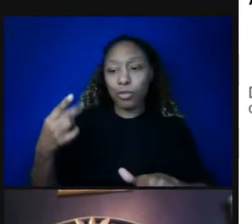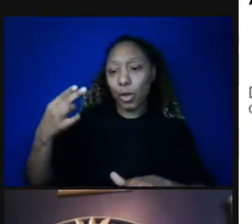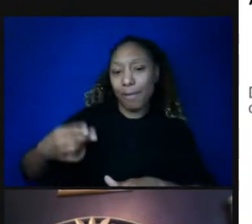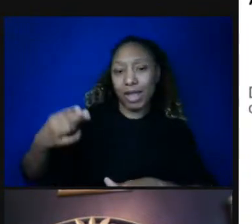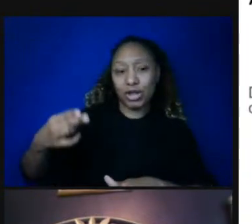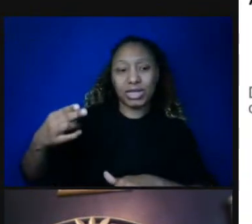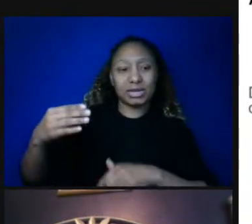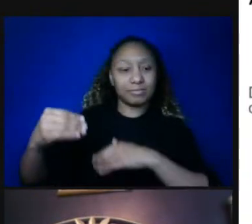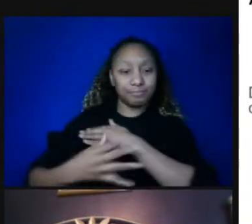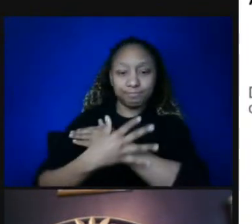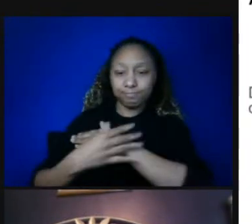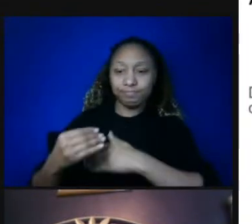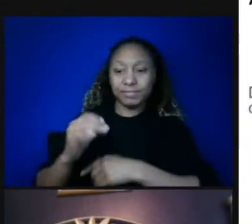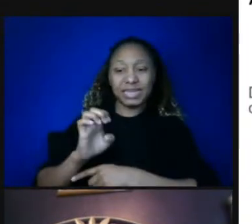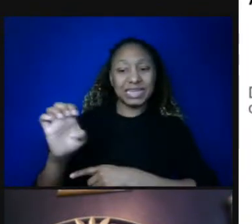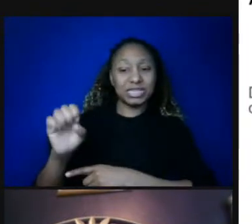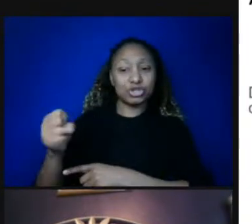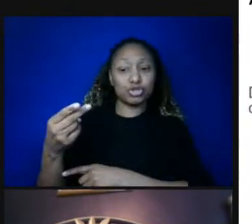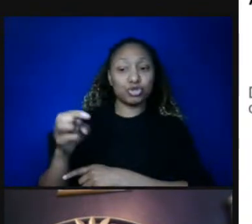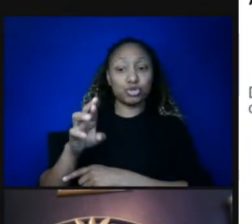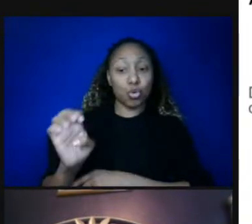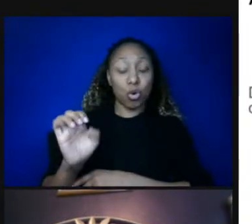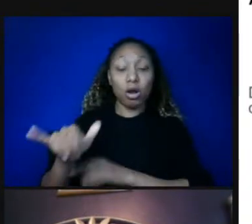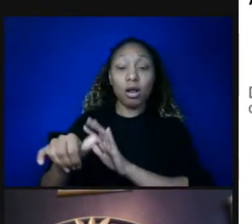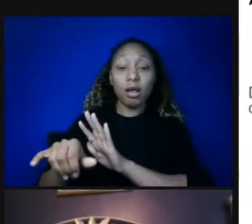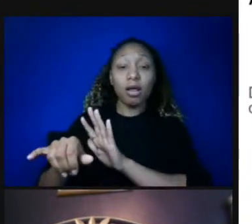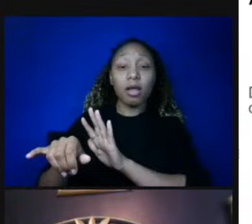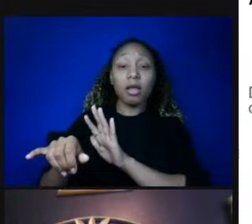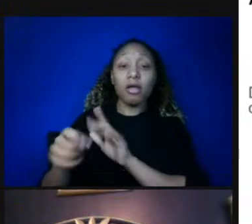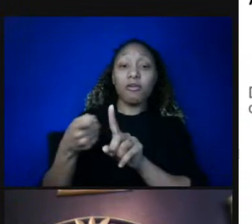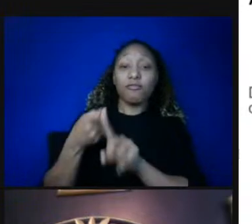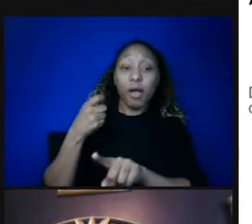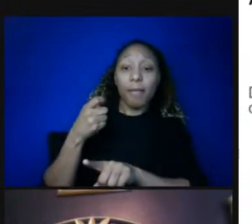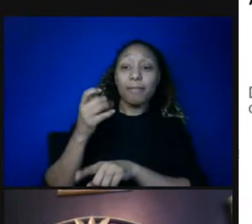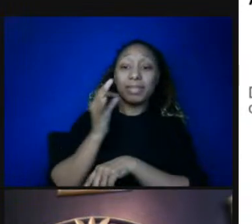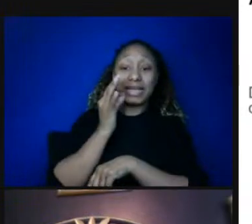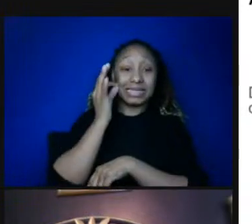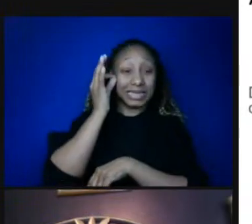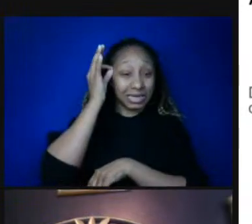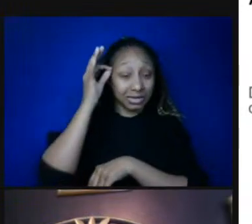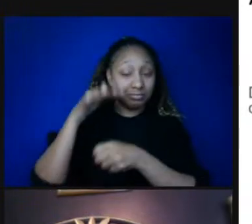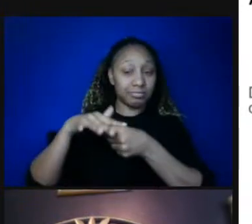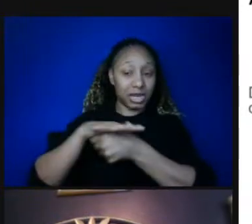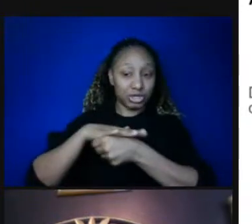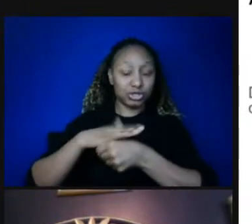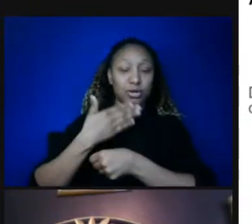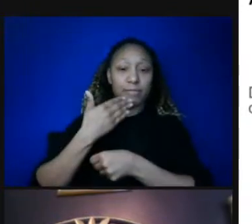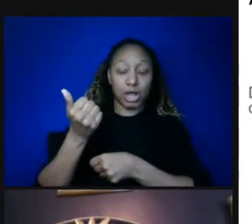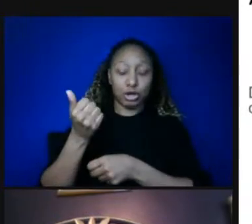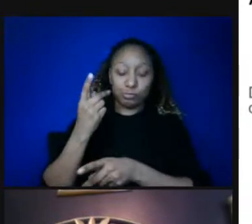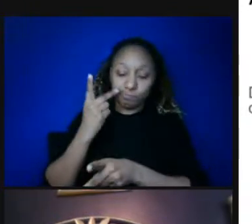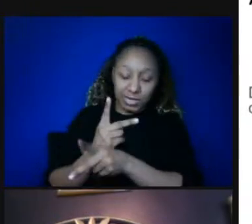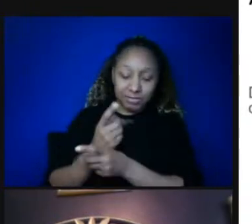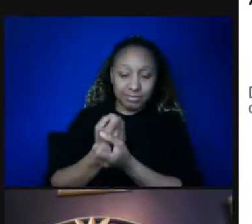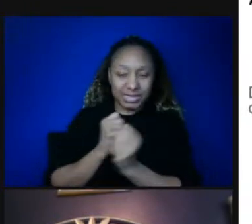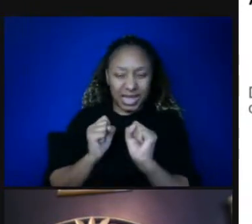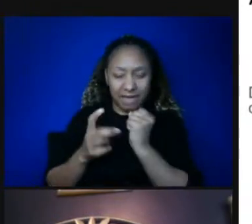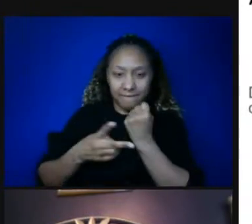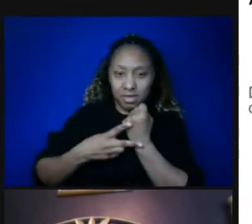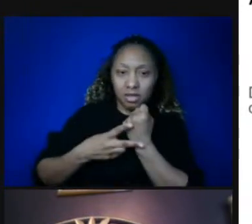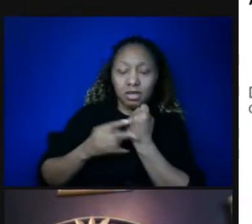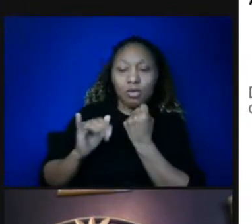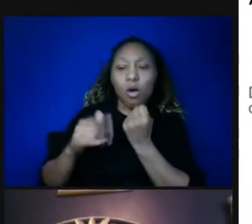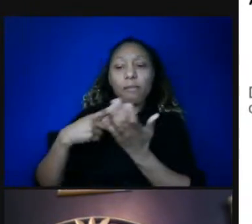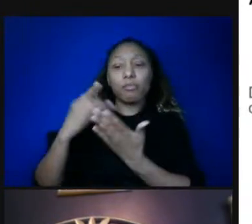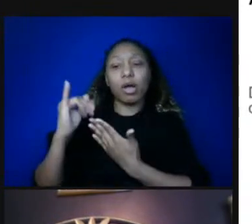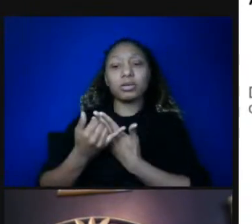eastern shore, was chosen with help from the Pocomoke Indian Nation to better encapsulate what the project aimed to do,